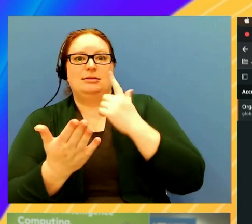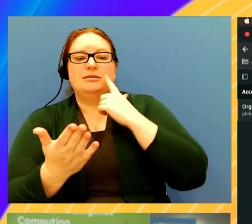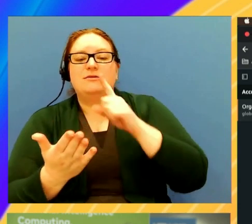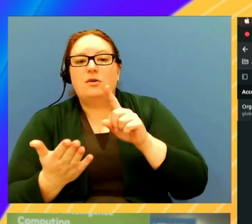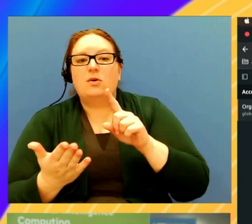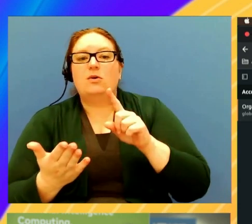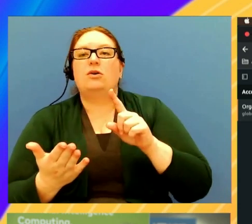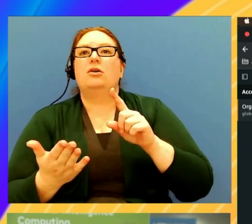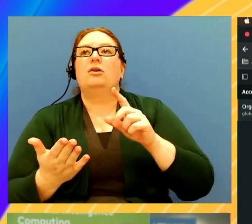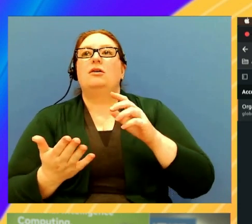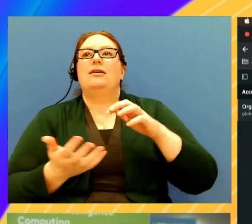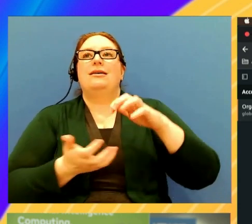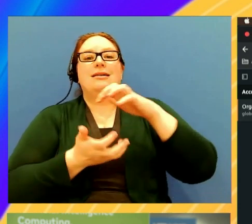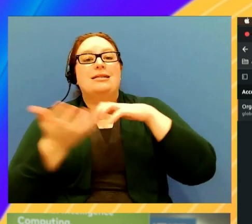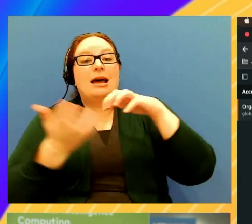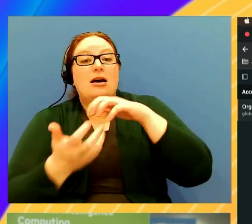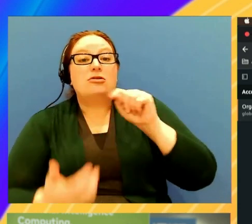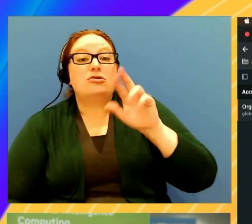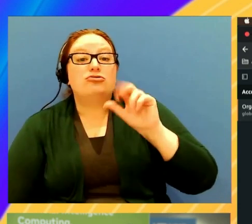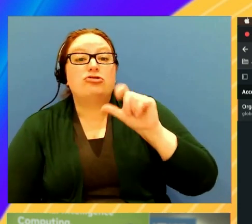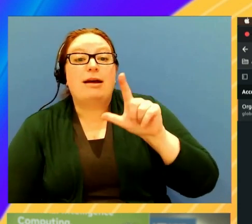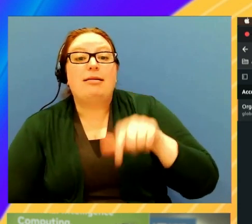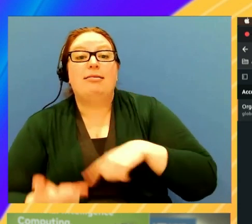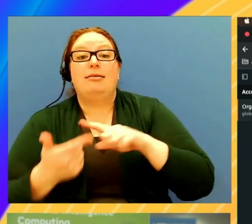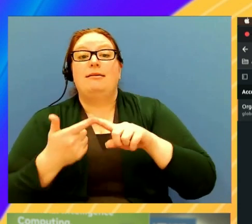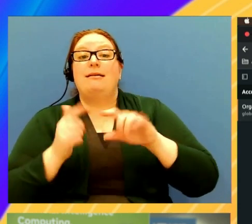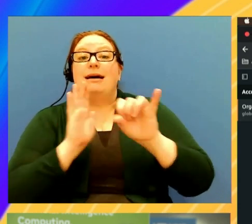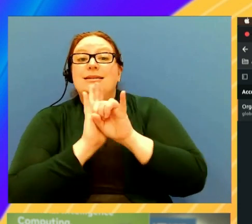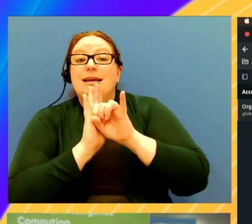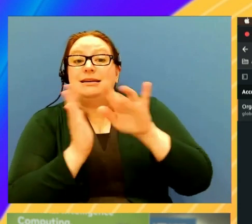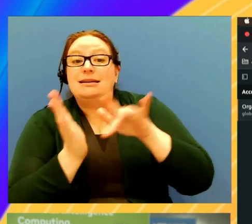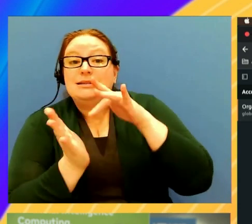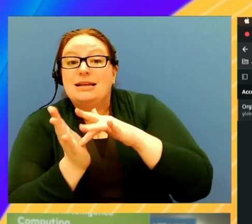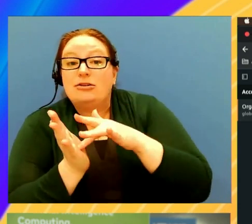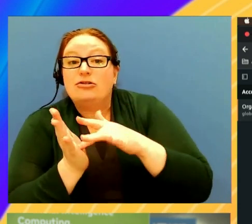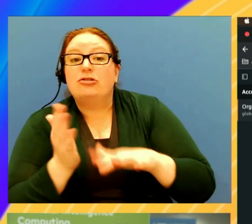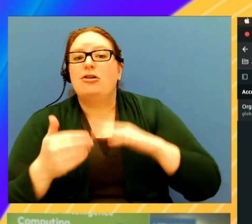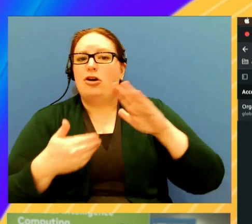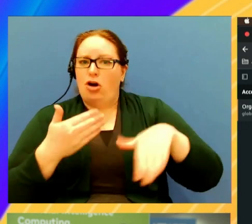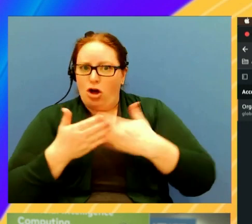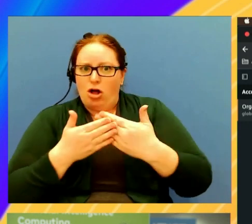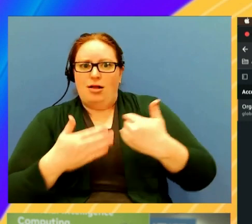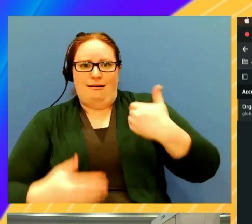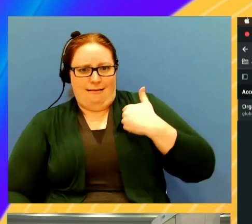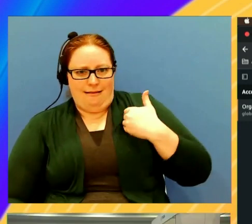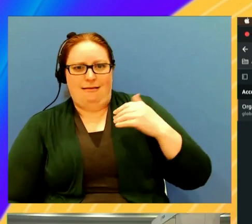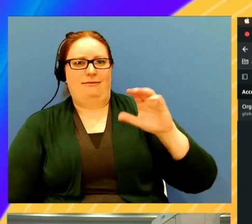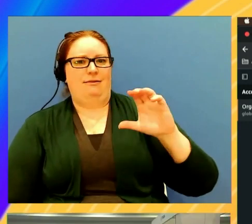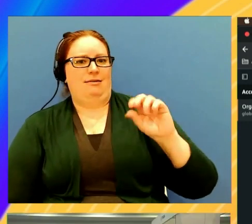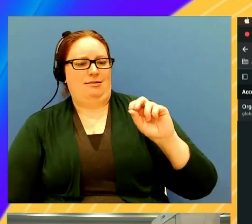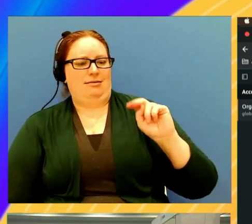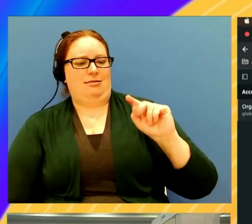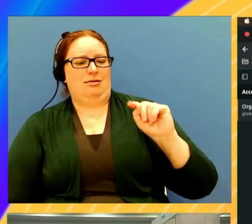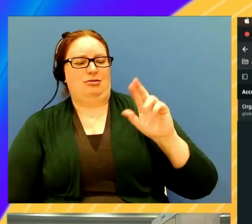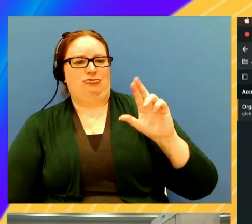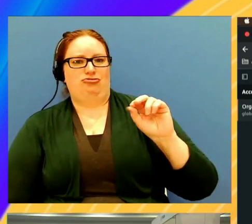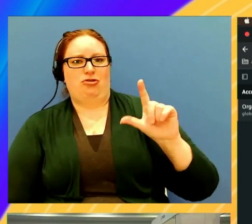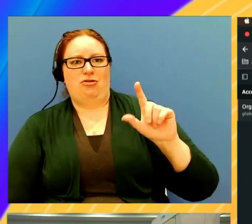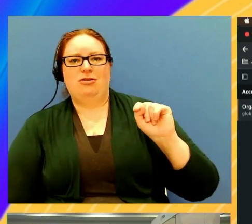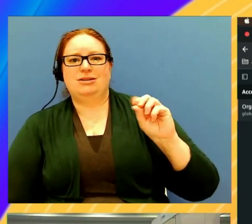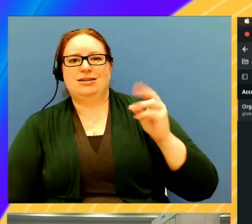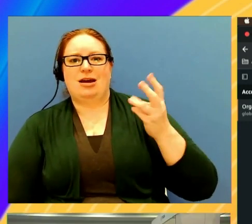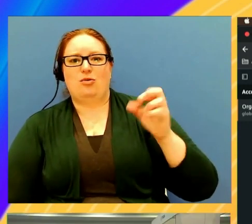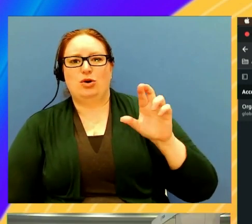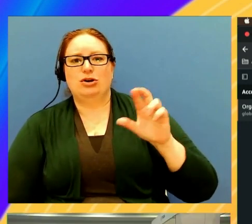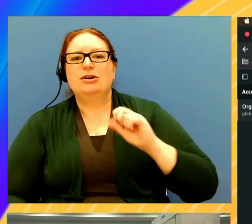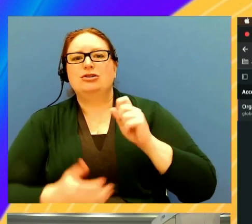config, CloudTrail, Identity Center. So all of those come with Control Tower and help customers get started a lot easier. For